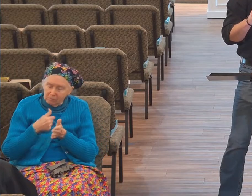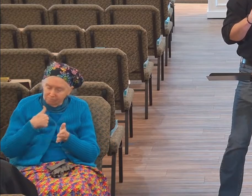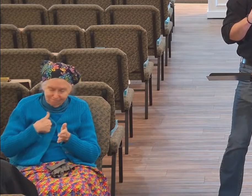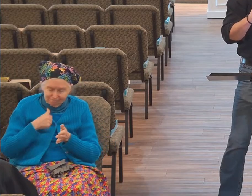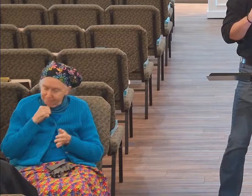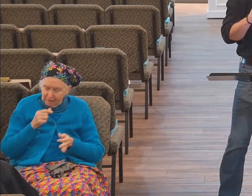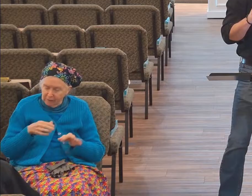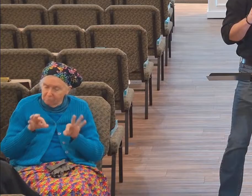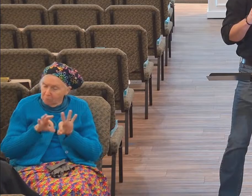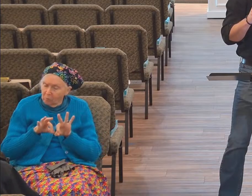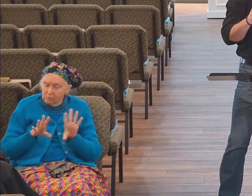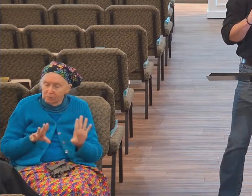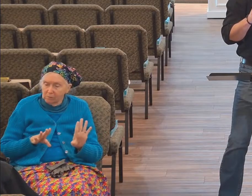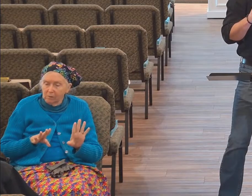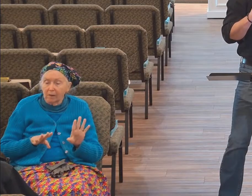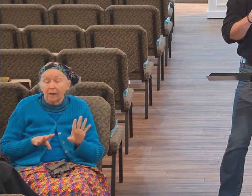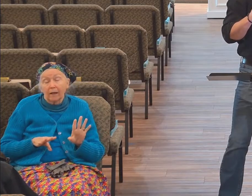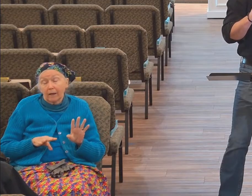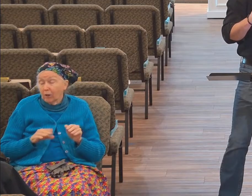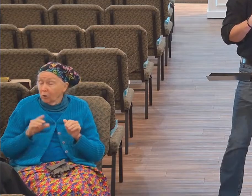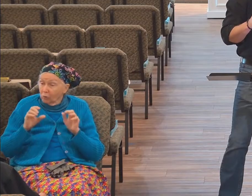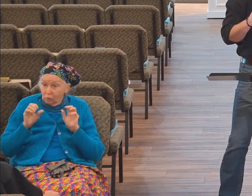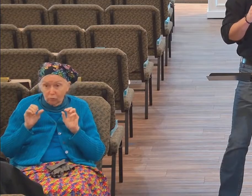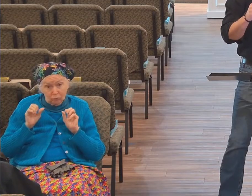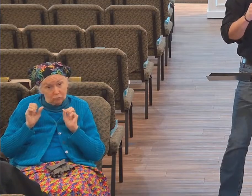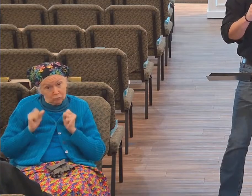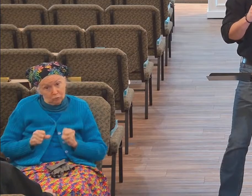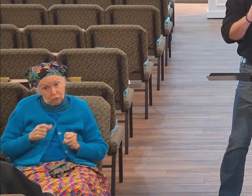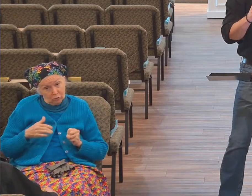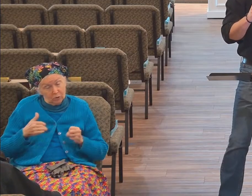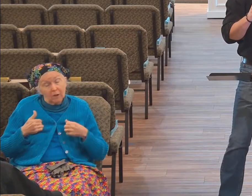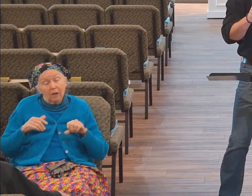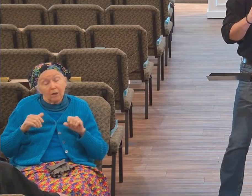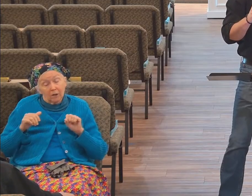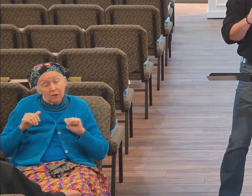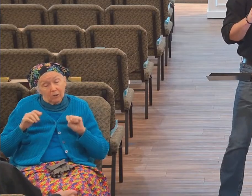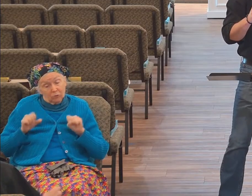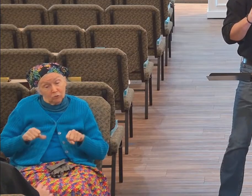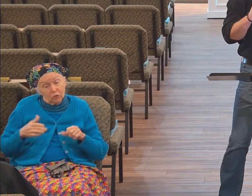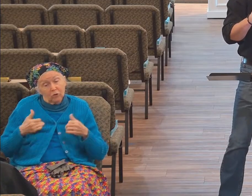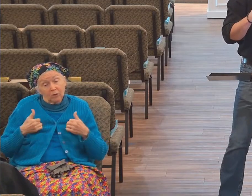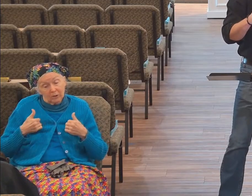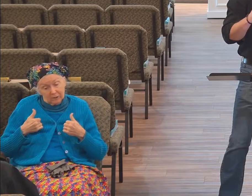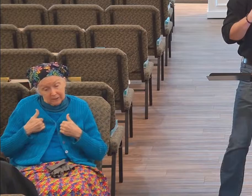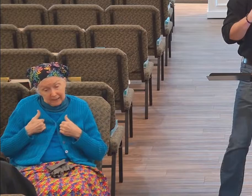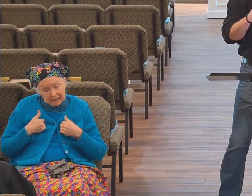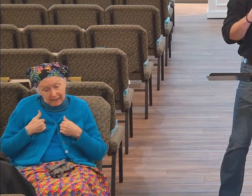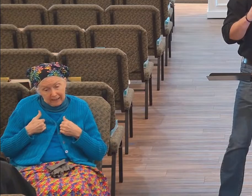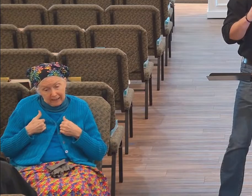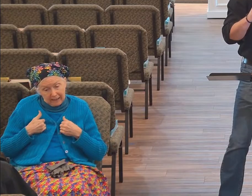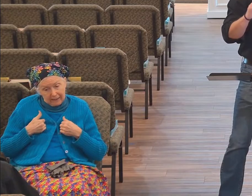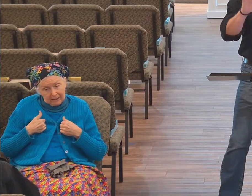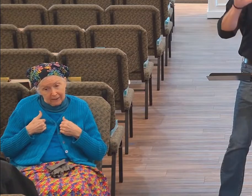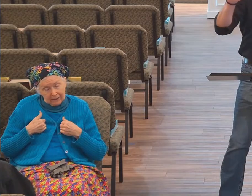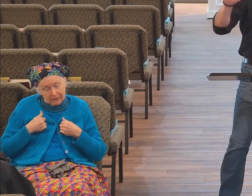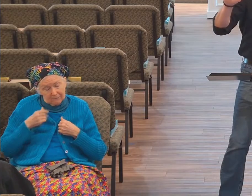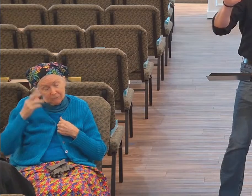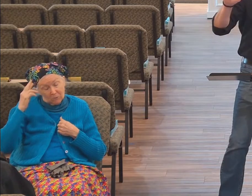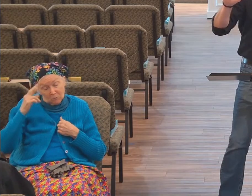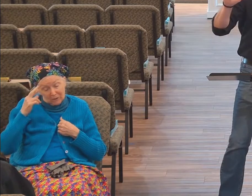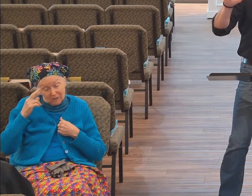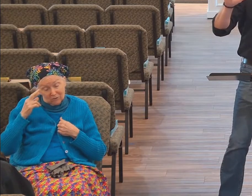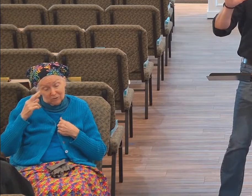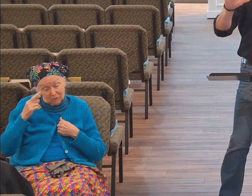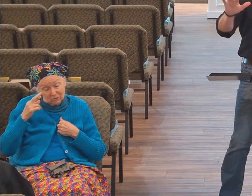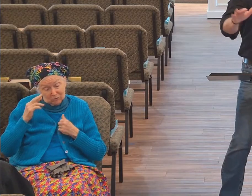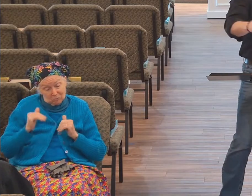of it. But it could be his motive of himself. When you understand what he's up against in